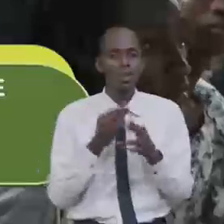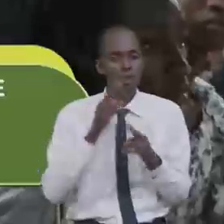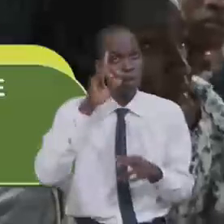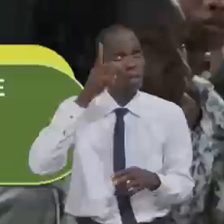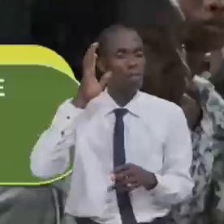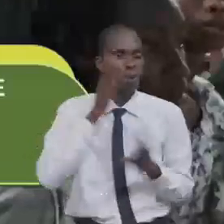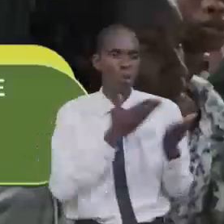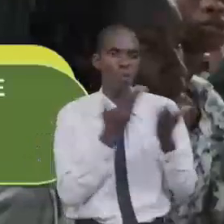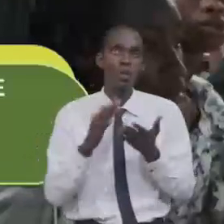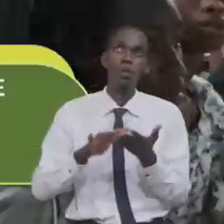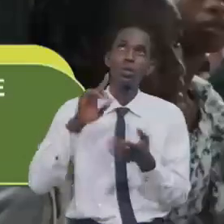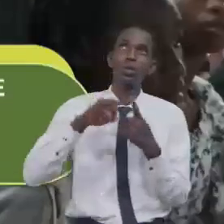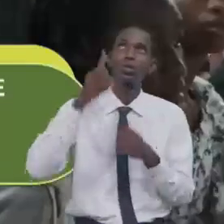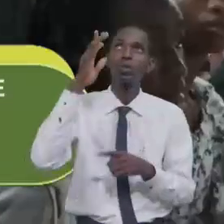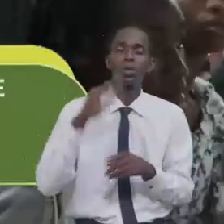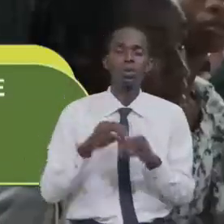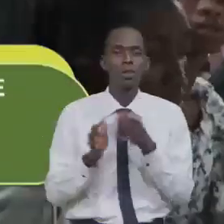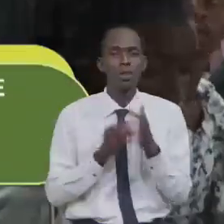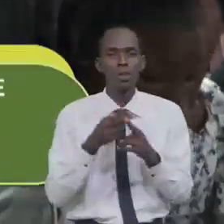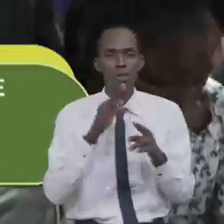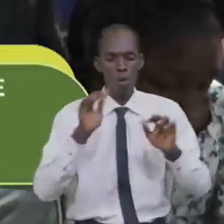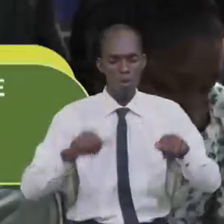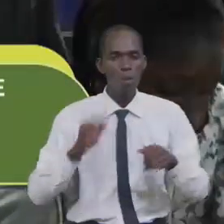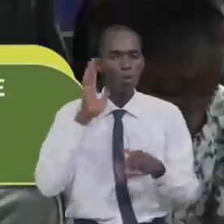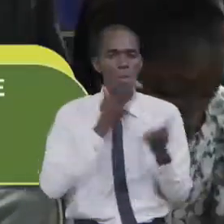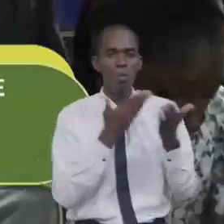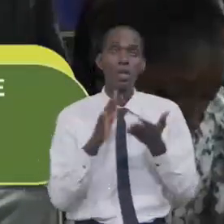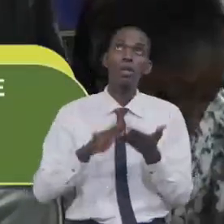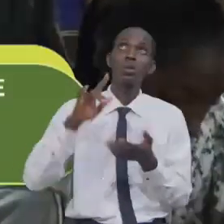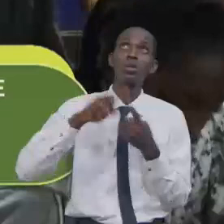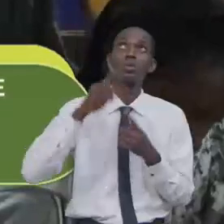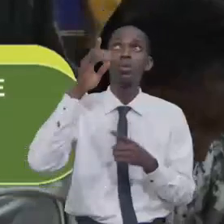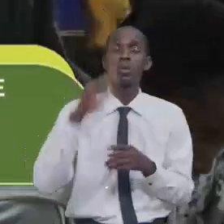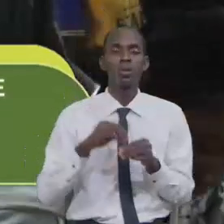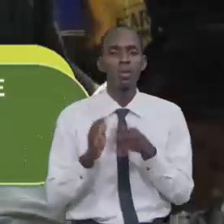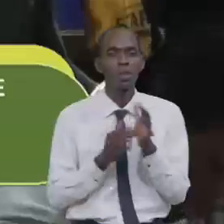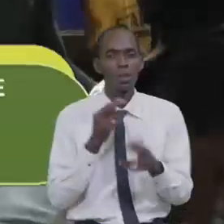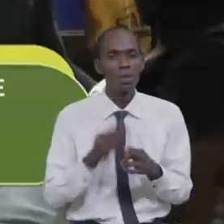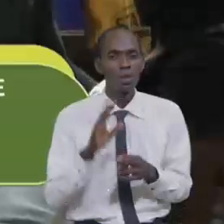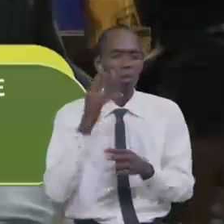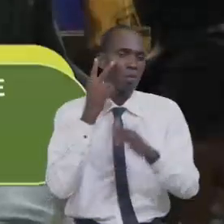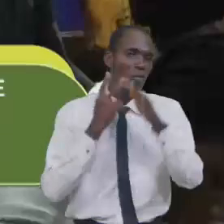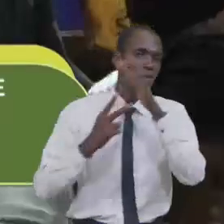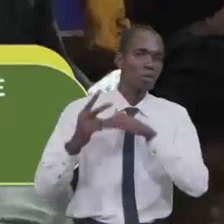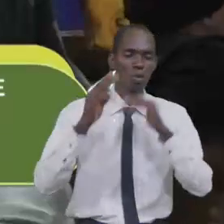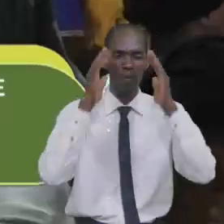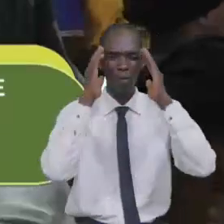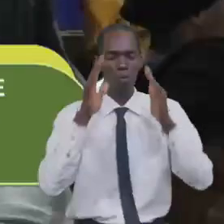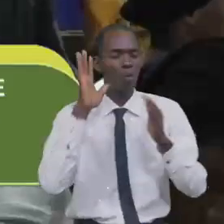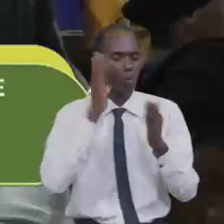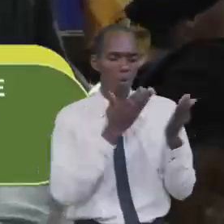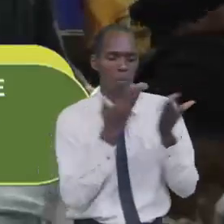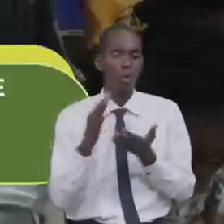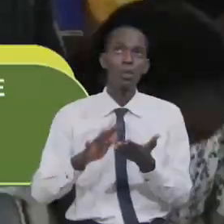God. Your ability will bring glory to God. Your vision, your focus will bring glory to God. And